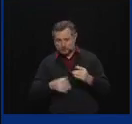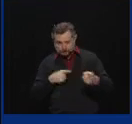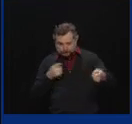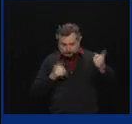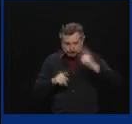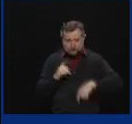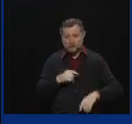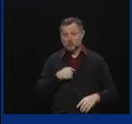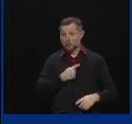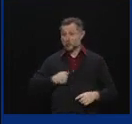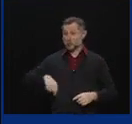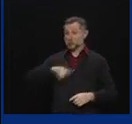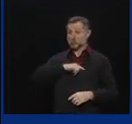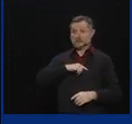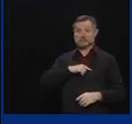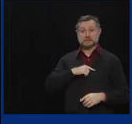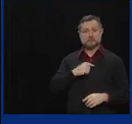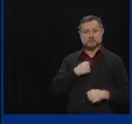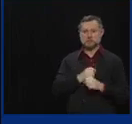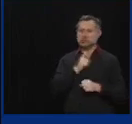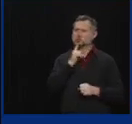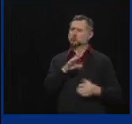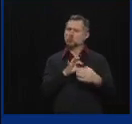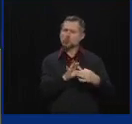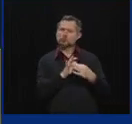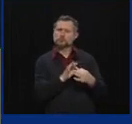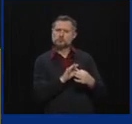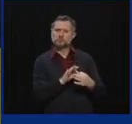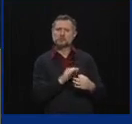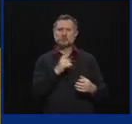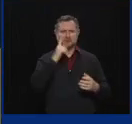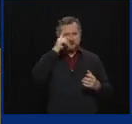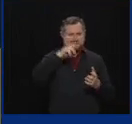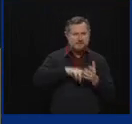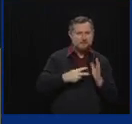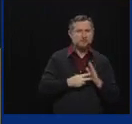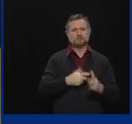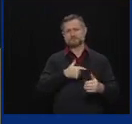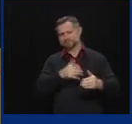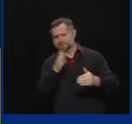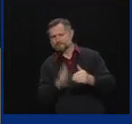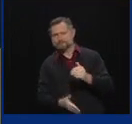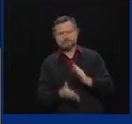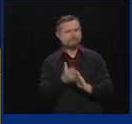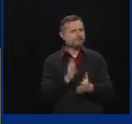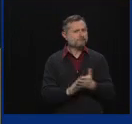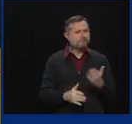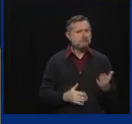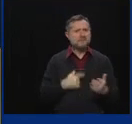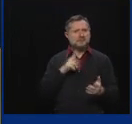been having a very, very good relationship, and we're intent on getting this done. So we are intent on